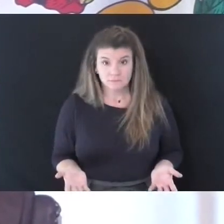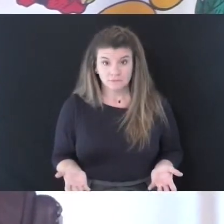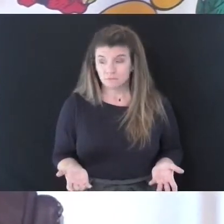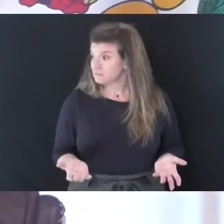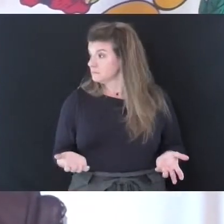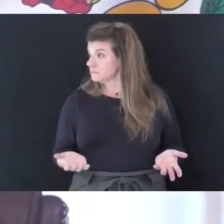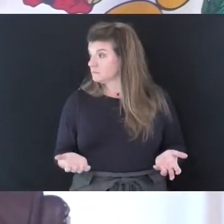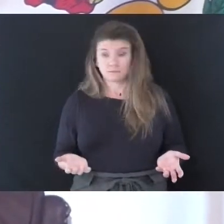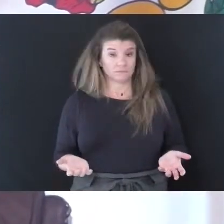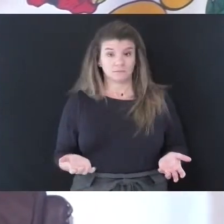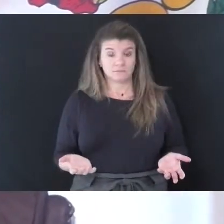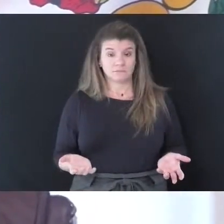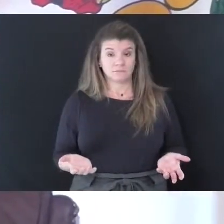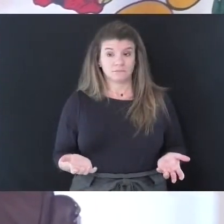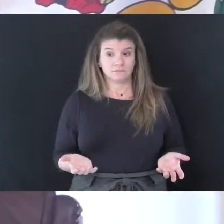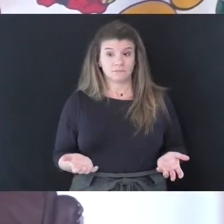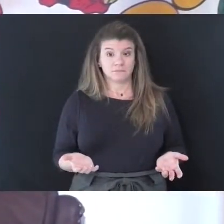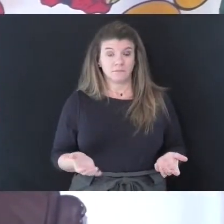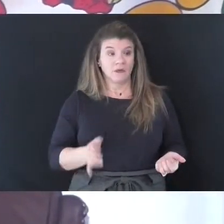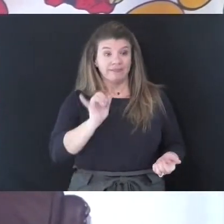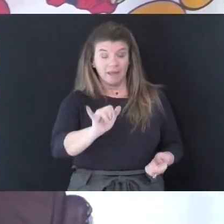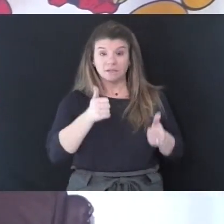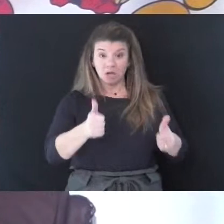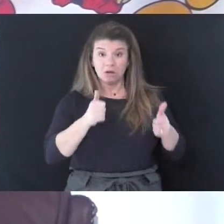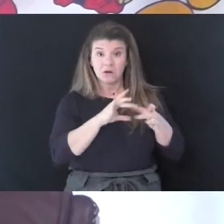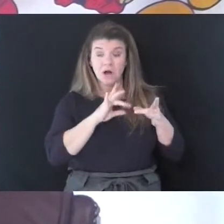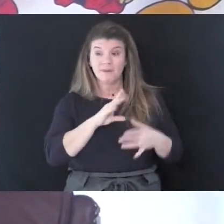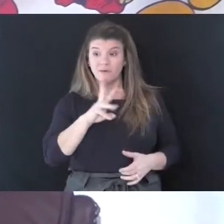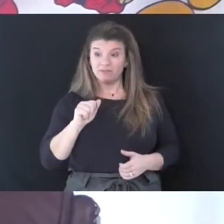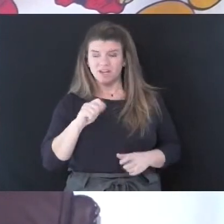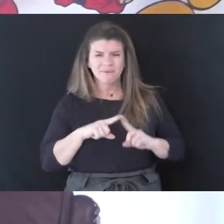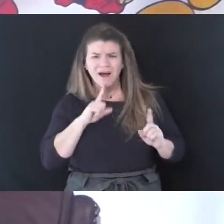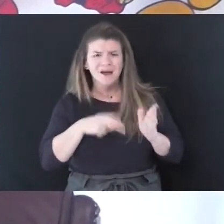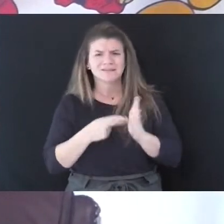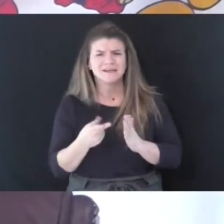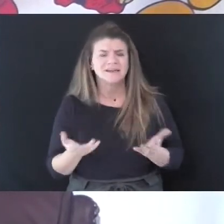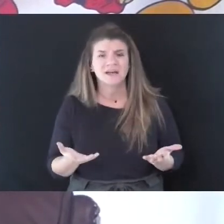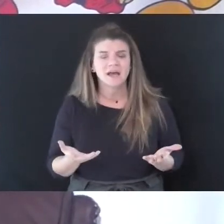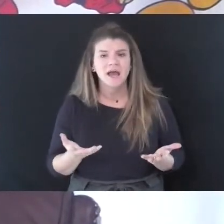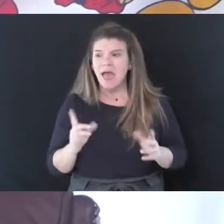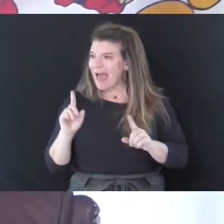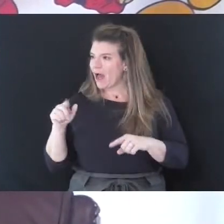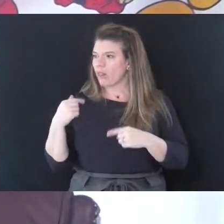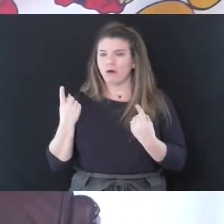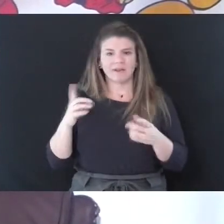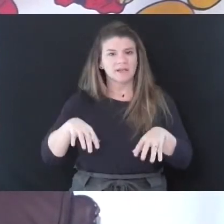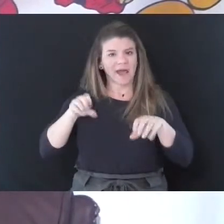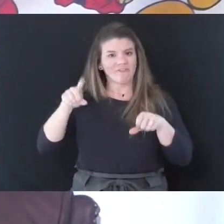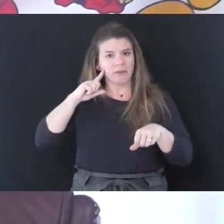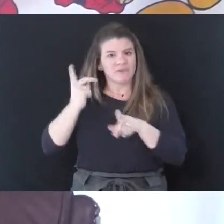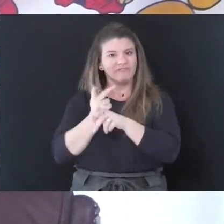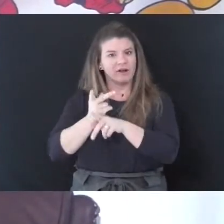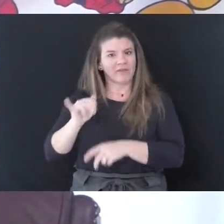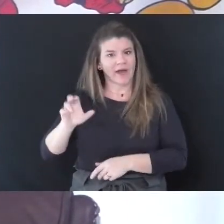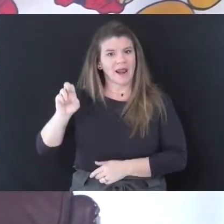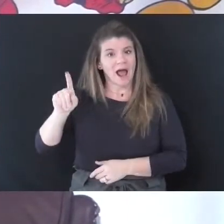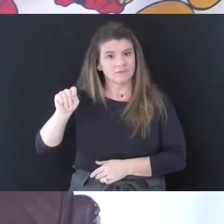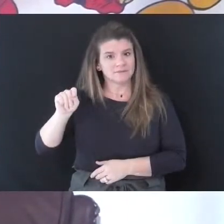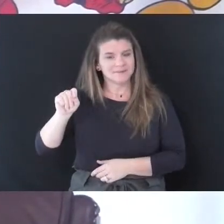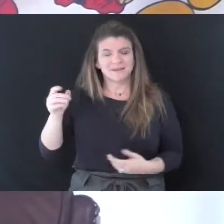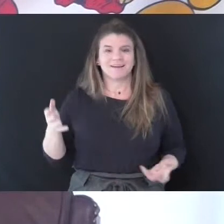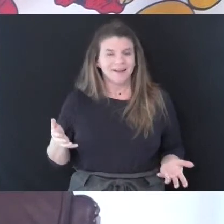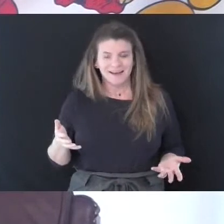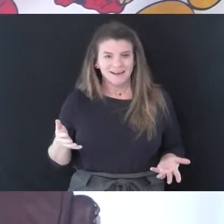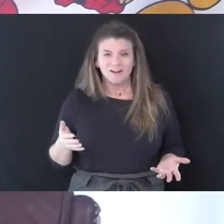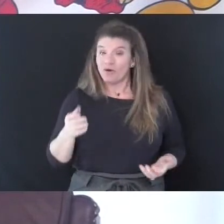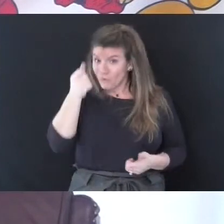That's the ultimate comment for West Virginia, but for crying out loud, how long did it take? The net of the whole thing